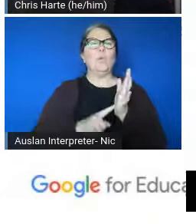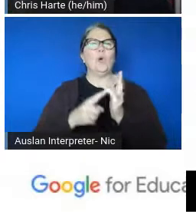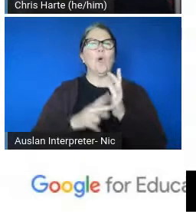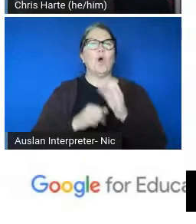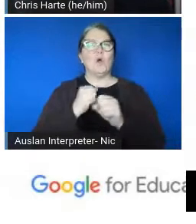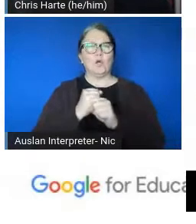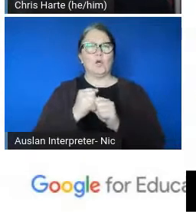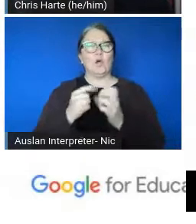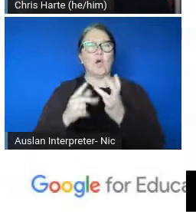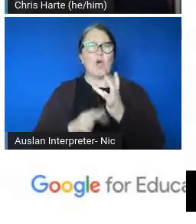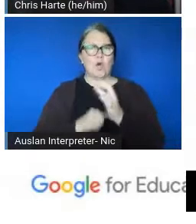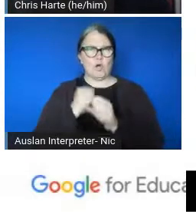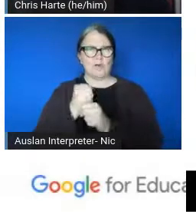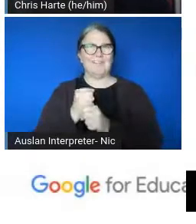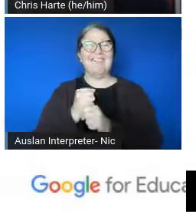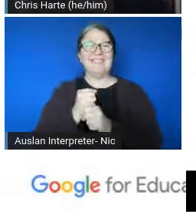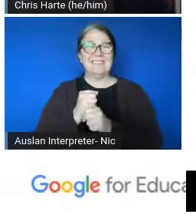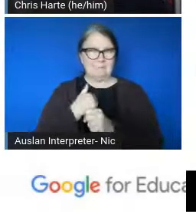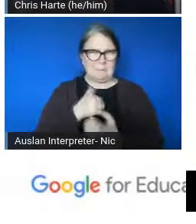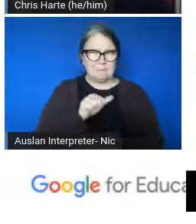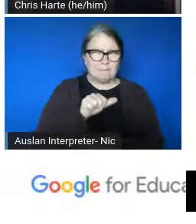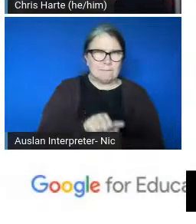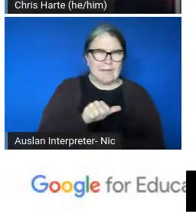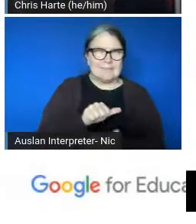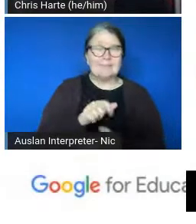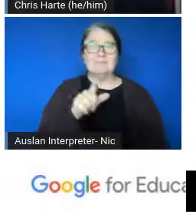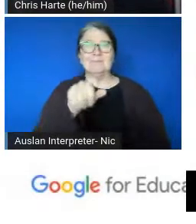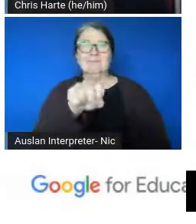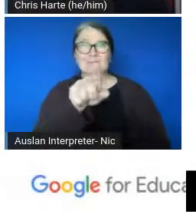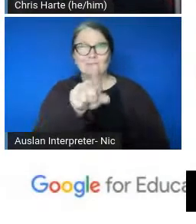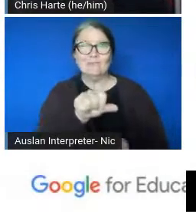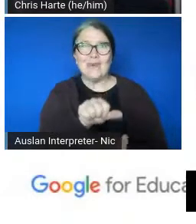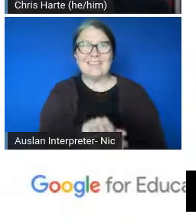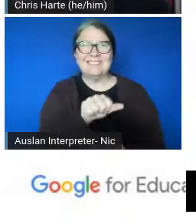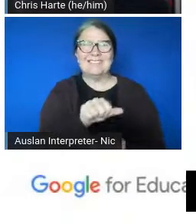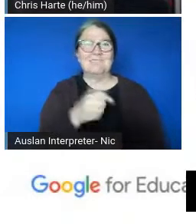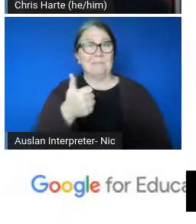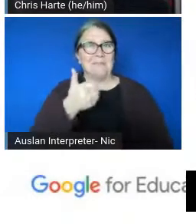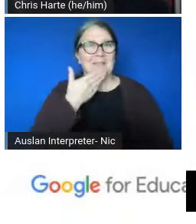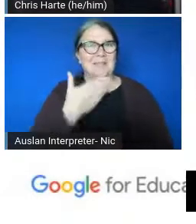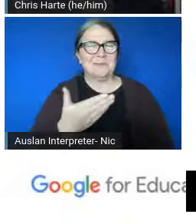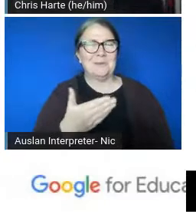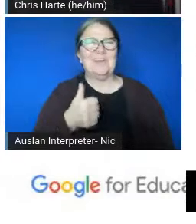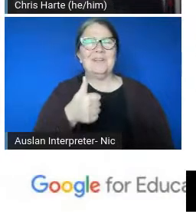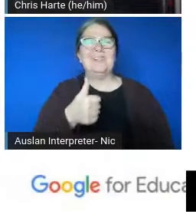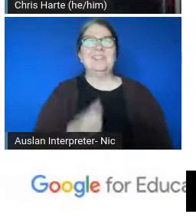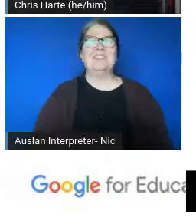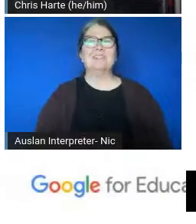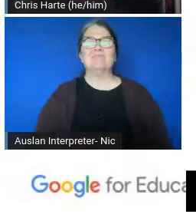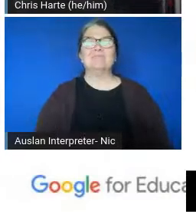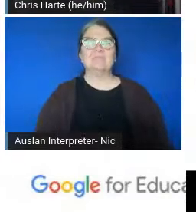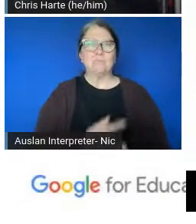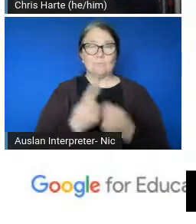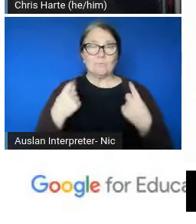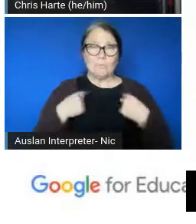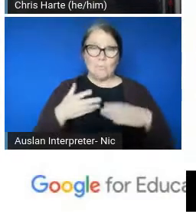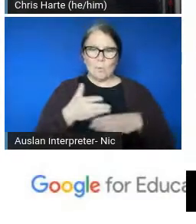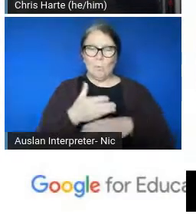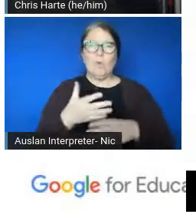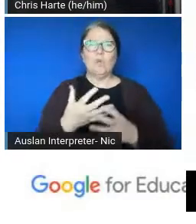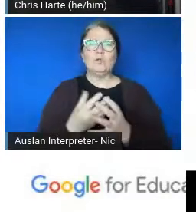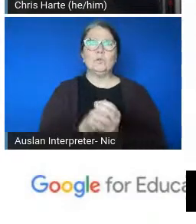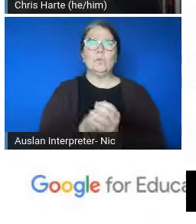And thank you. And what you'll see is we worked with